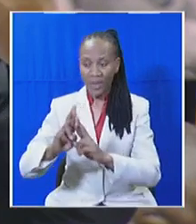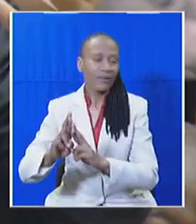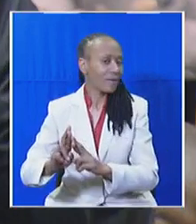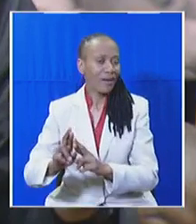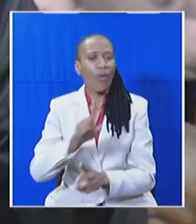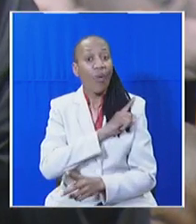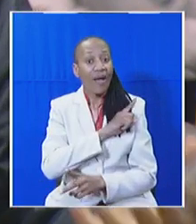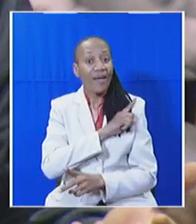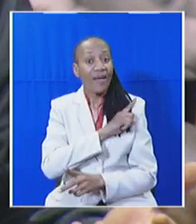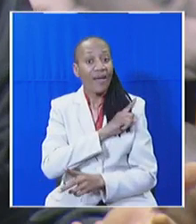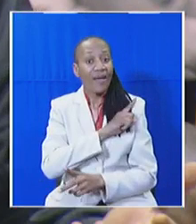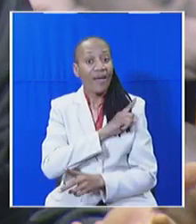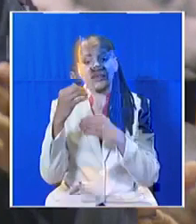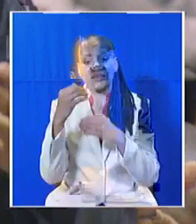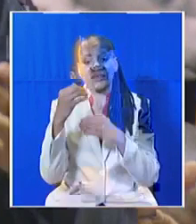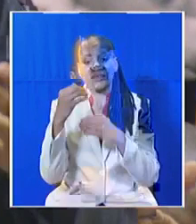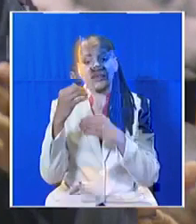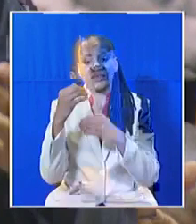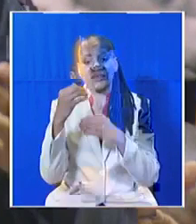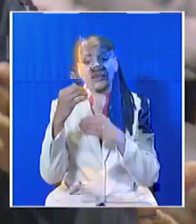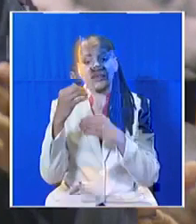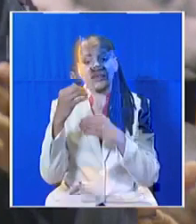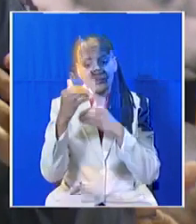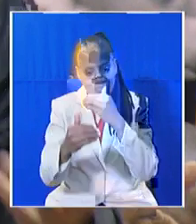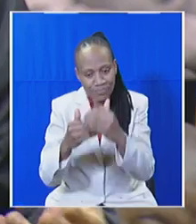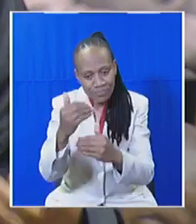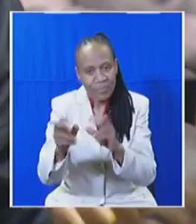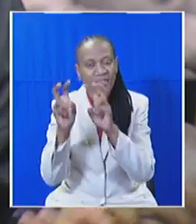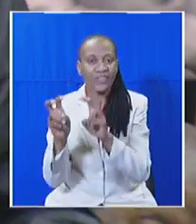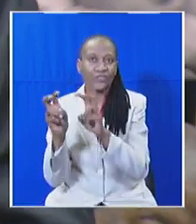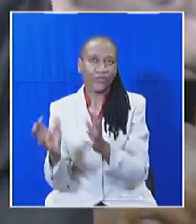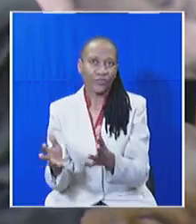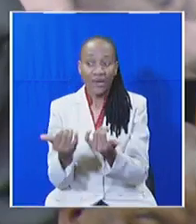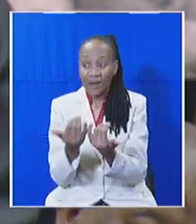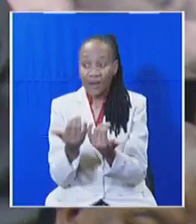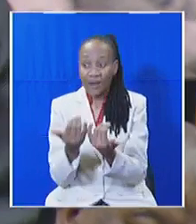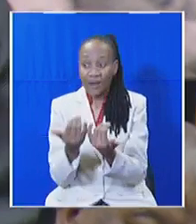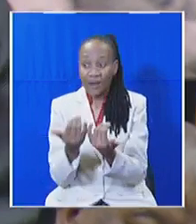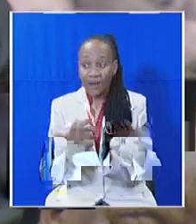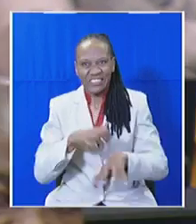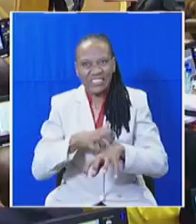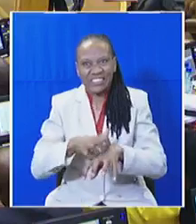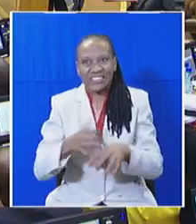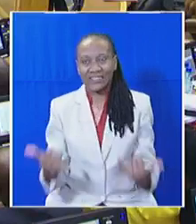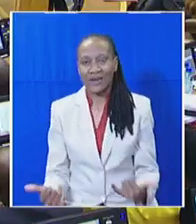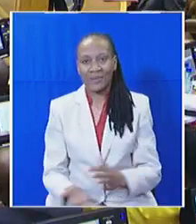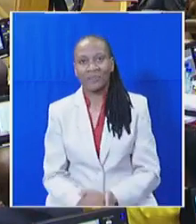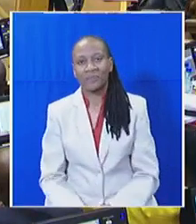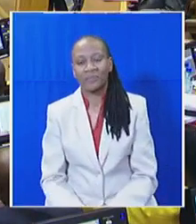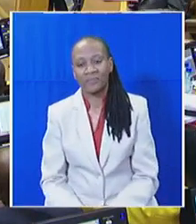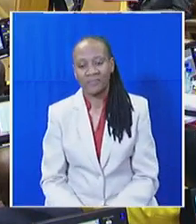that Parliament's process has not been creates a problem to the frustration of all. Thank you,